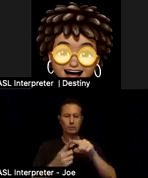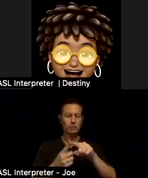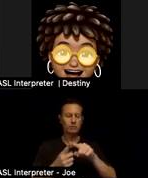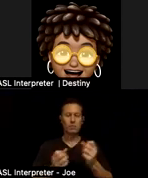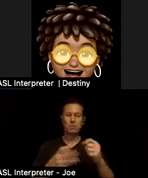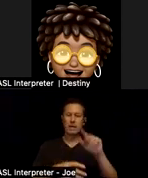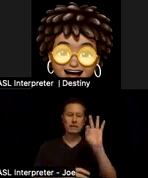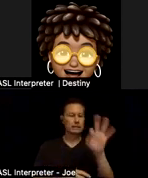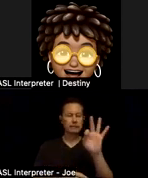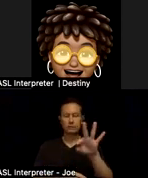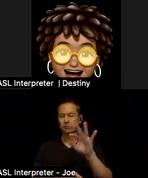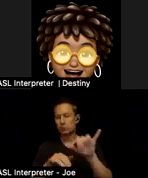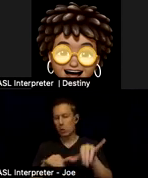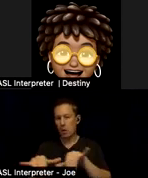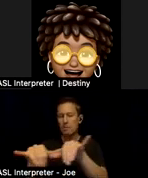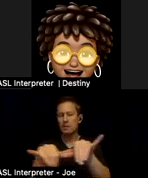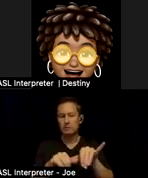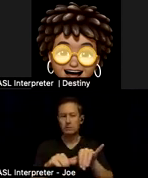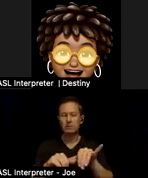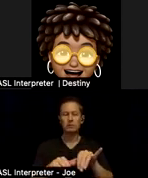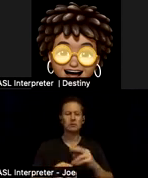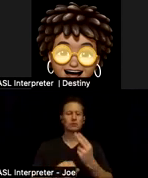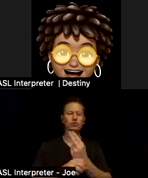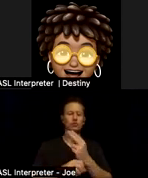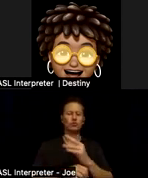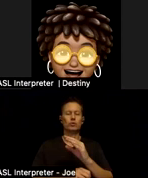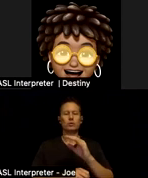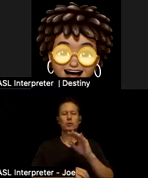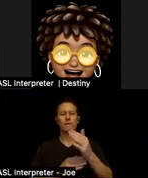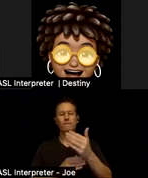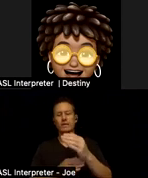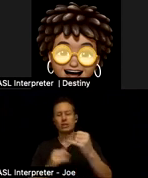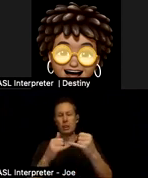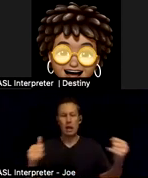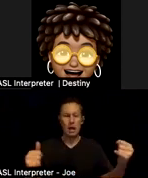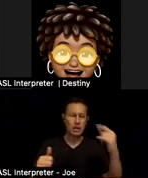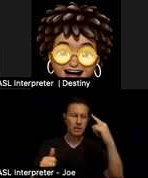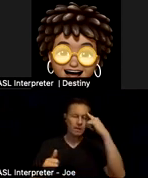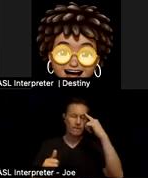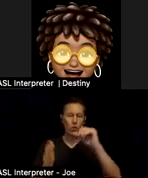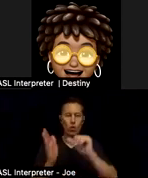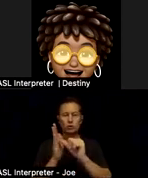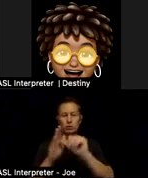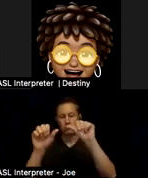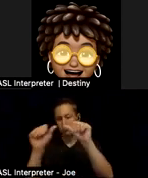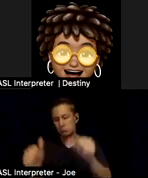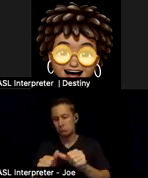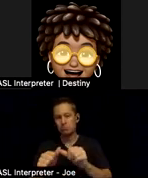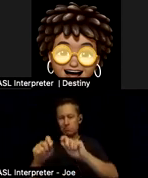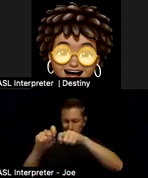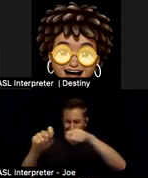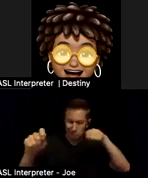industry, like using high-strength monofilament fishing line to secure statuary. There are different plates